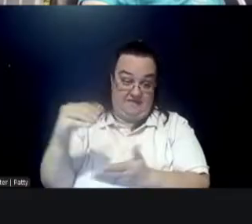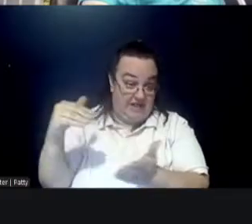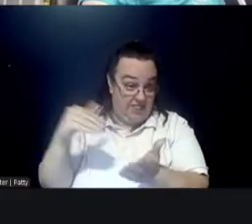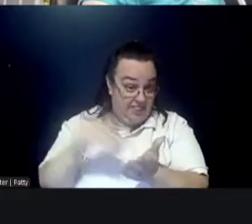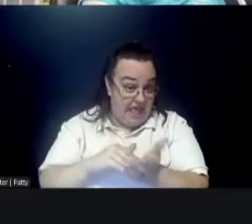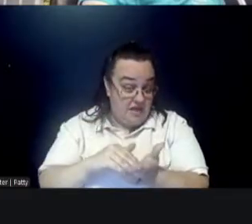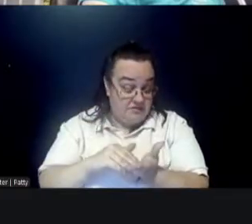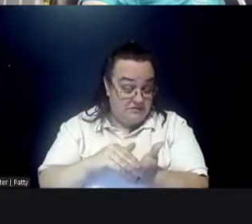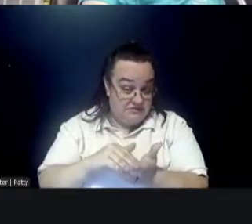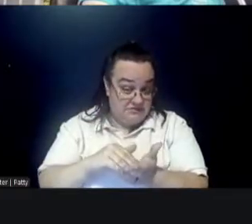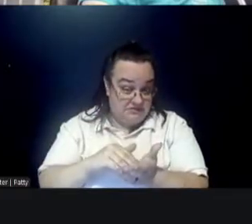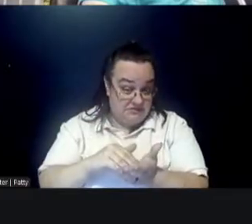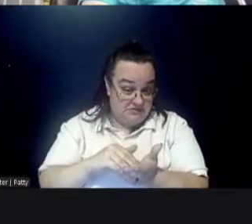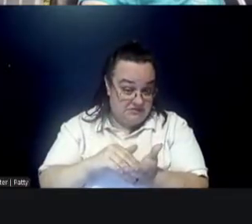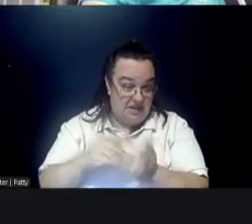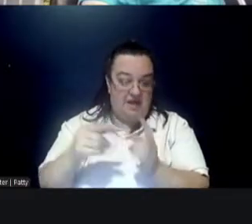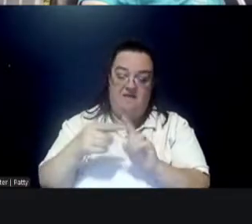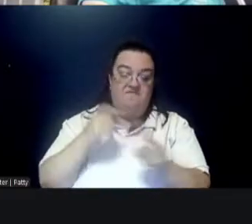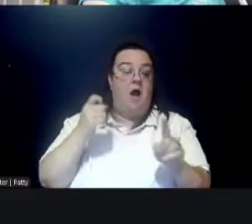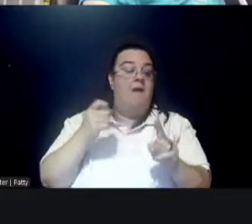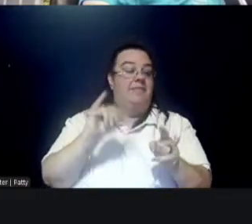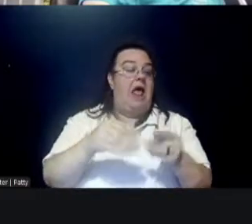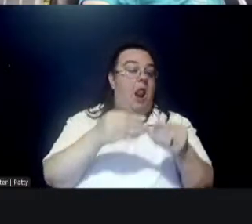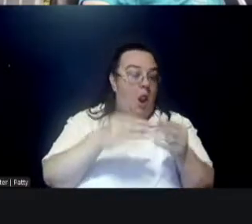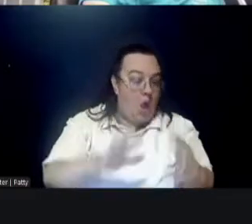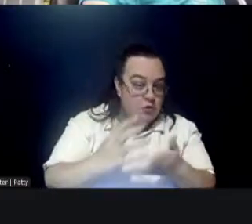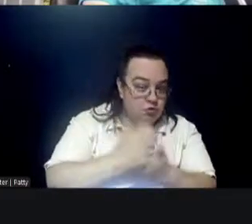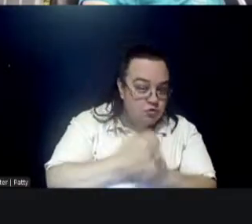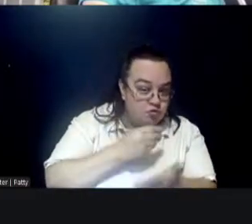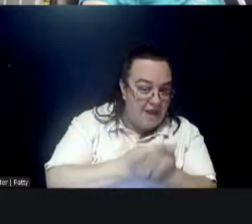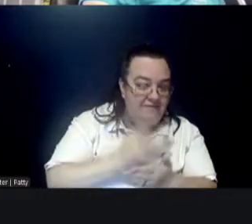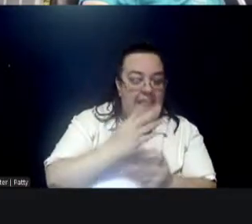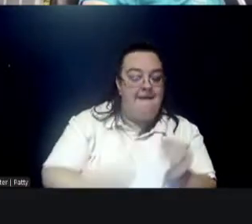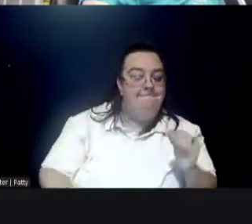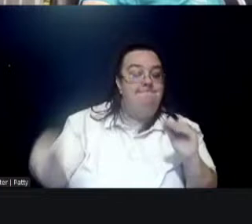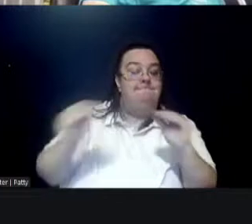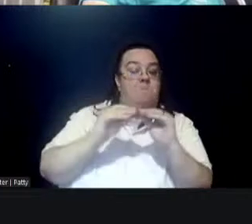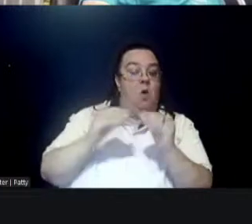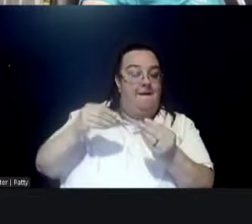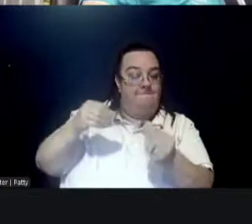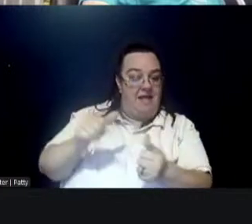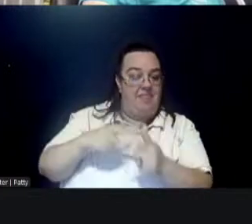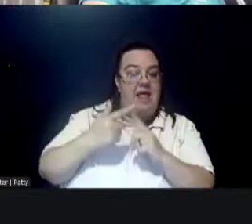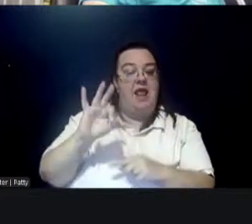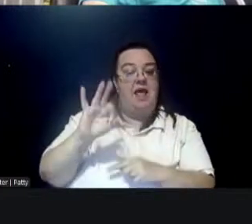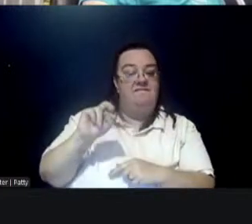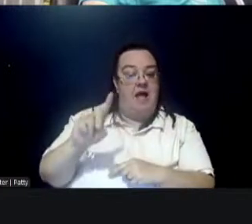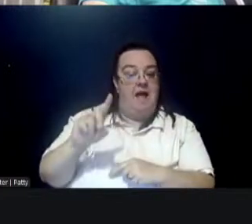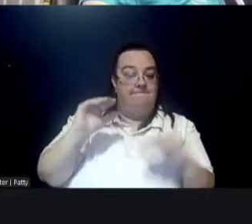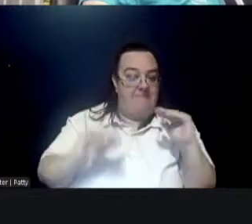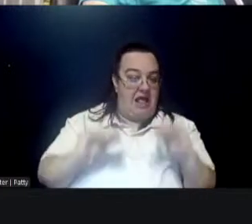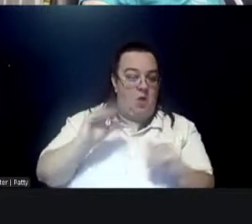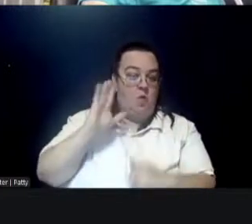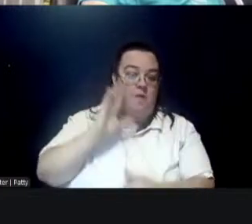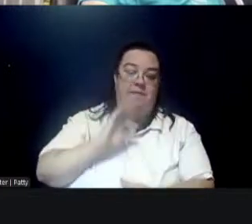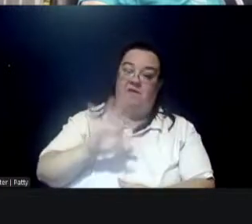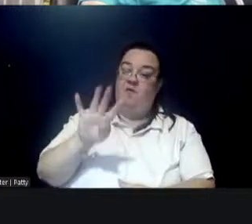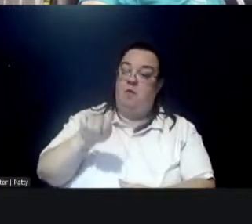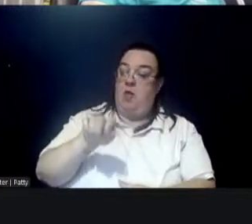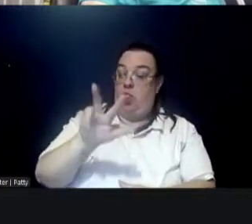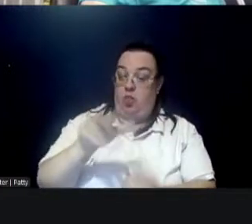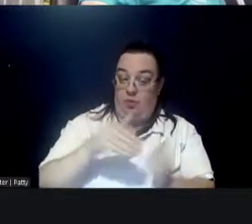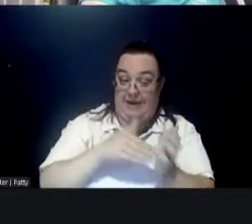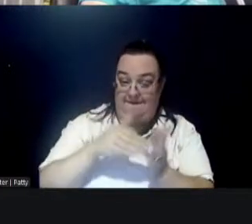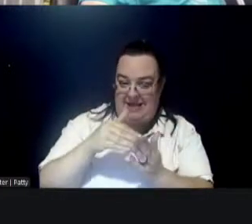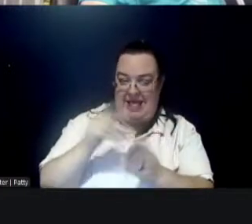$470,000 from lost revenue and more expense, then your fund balance would be at 4.3 million at the